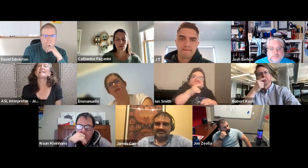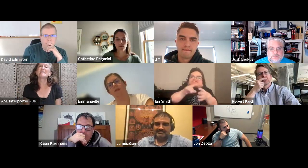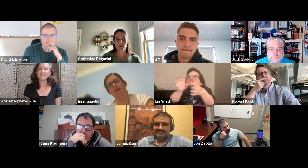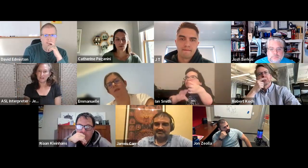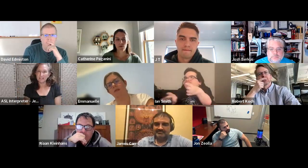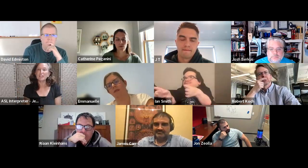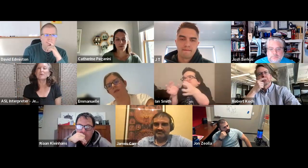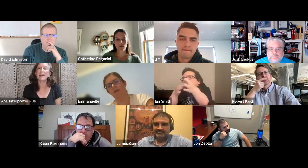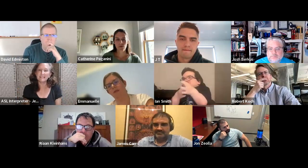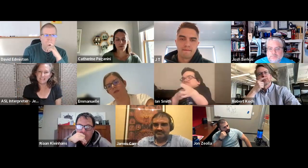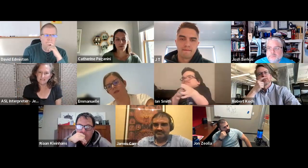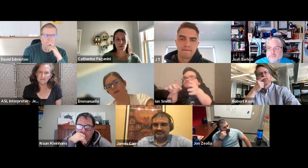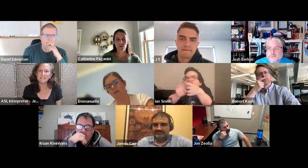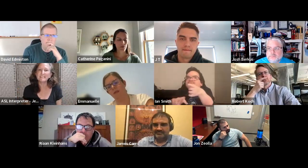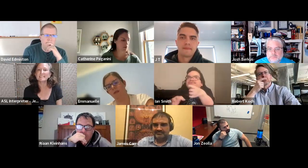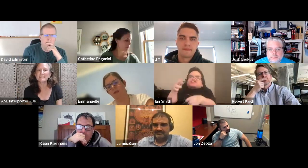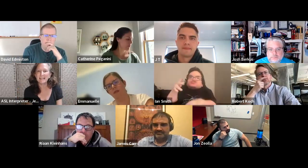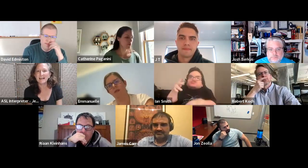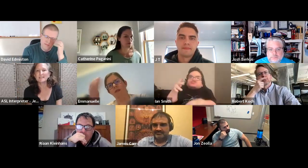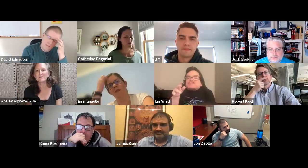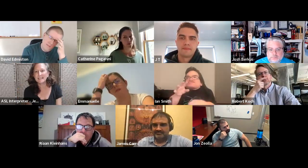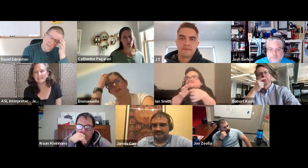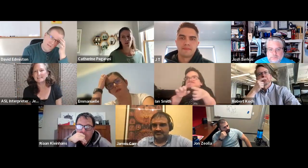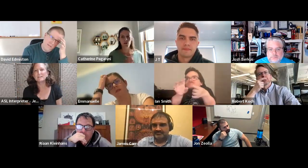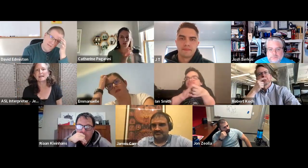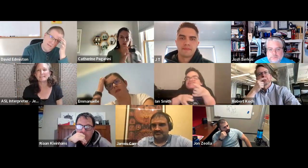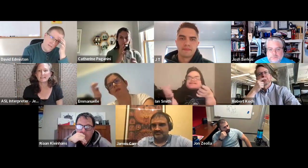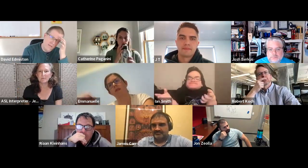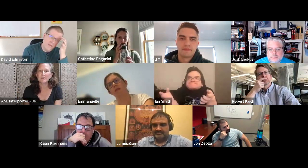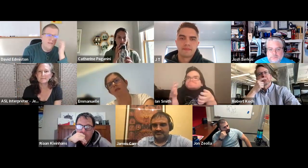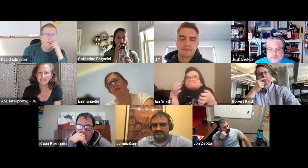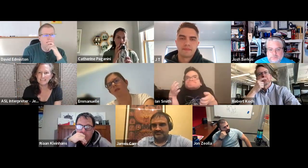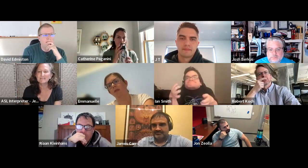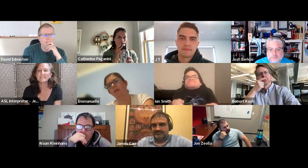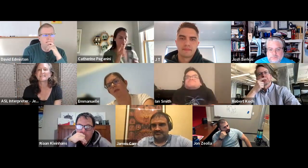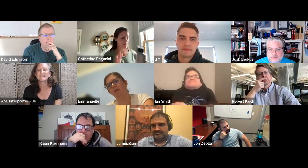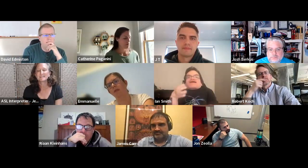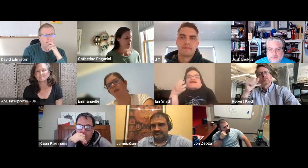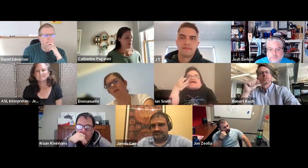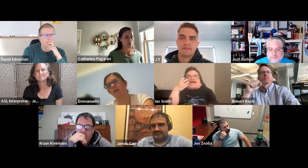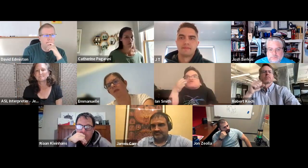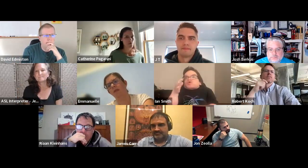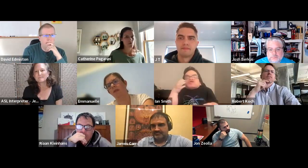it depends if you're in the US versus New Zealand, there may be different perspectives.